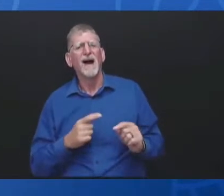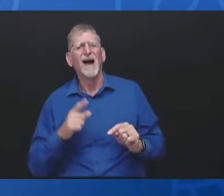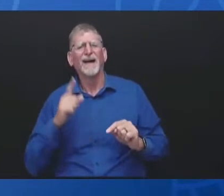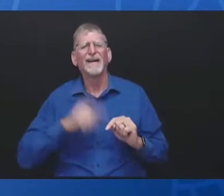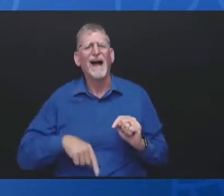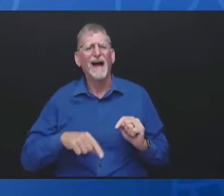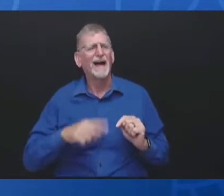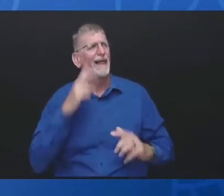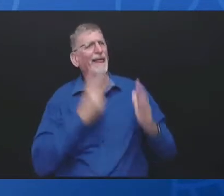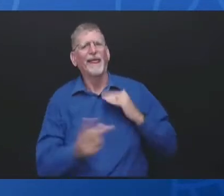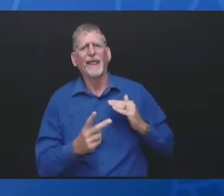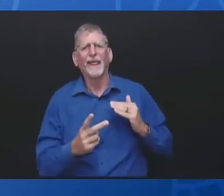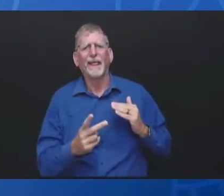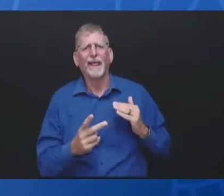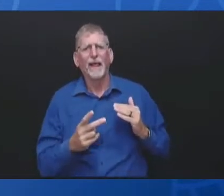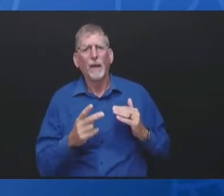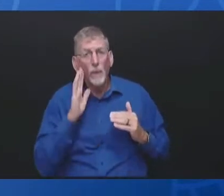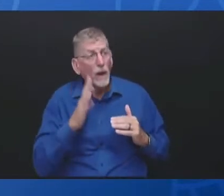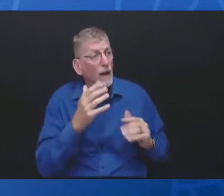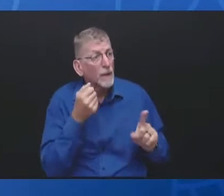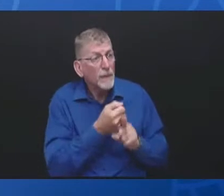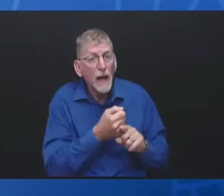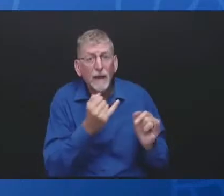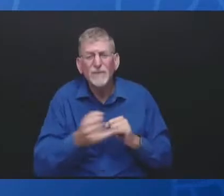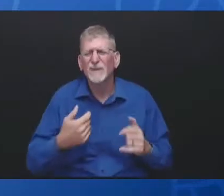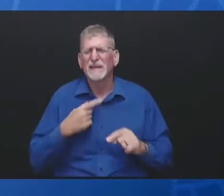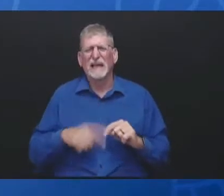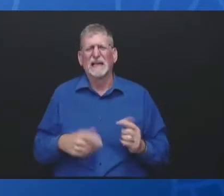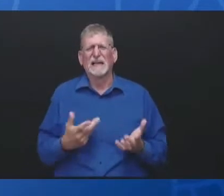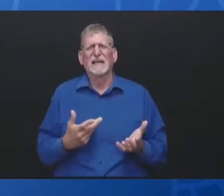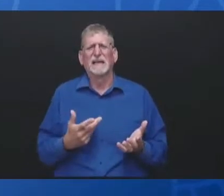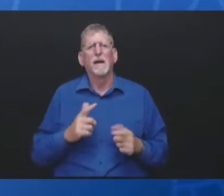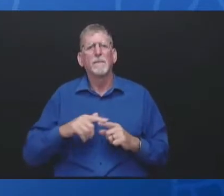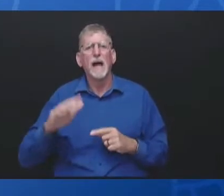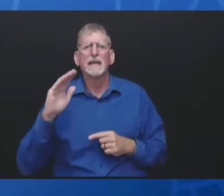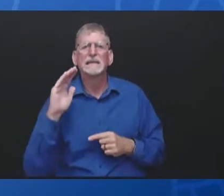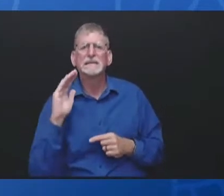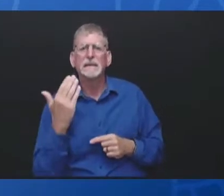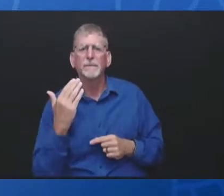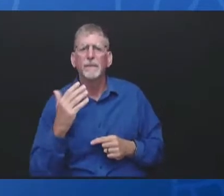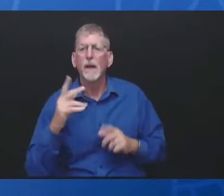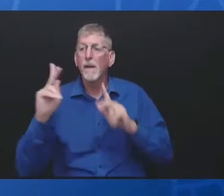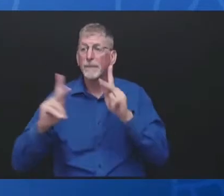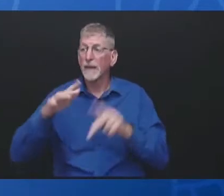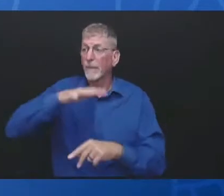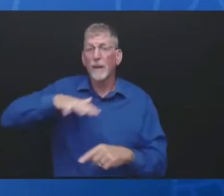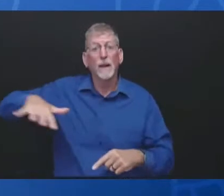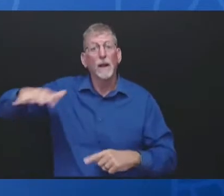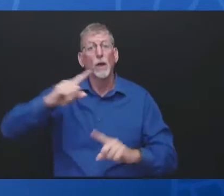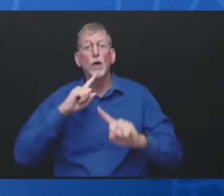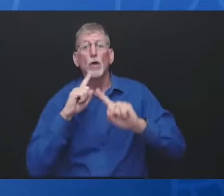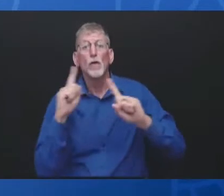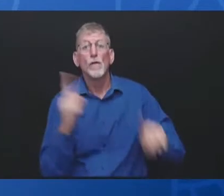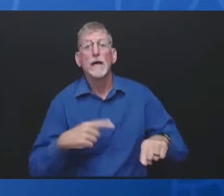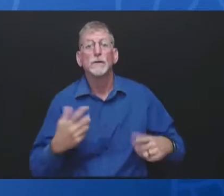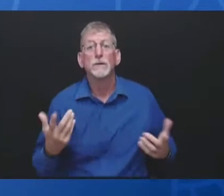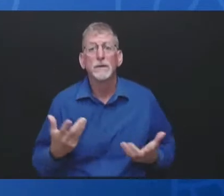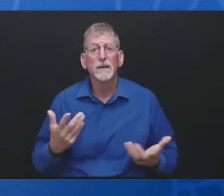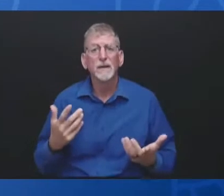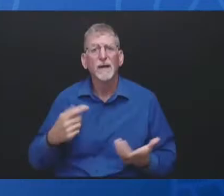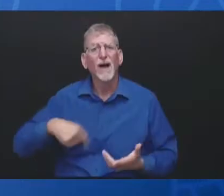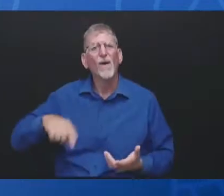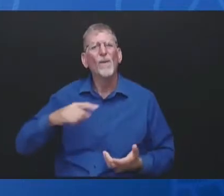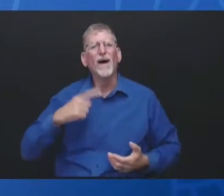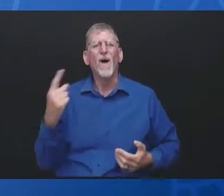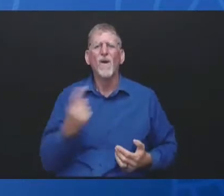course it seems like the nature of the reaction to this is that, but I can't, we've always vetted people